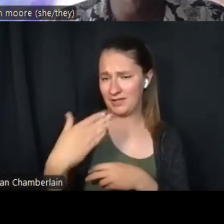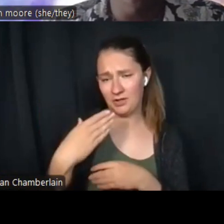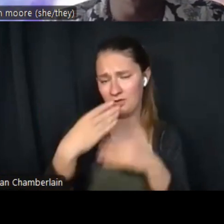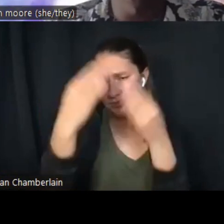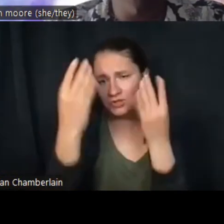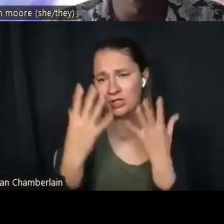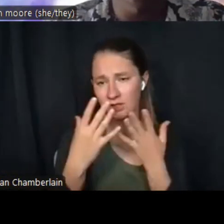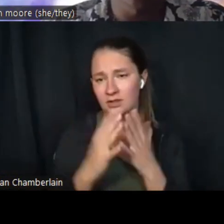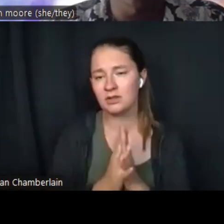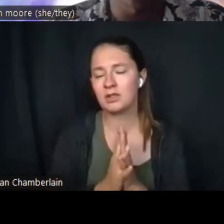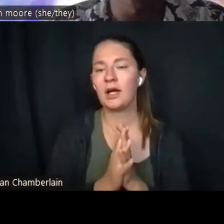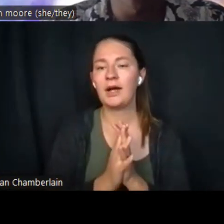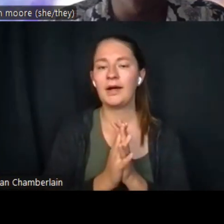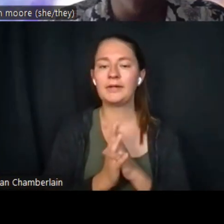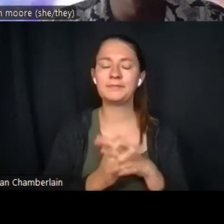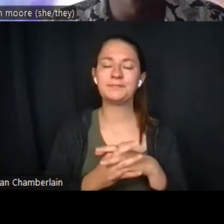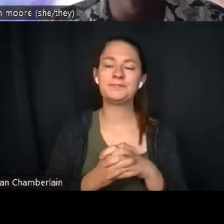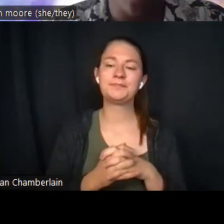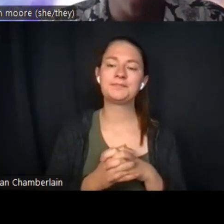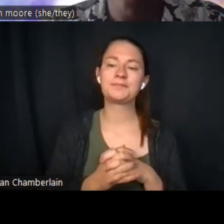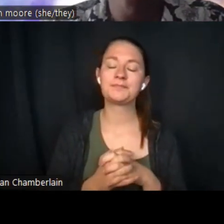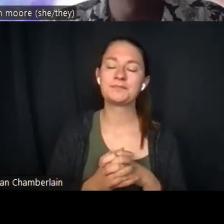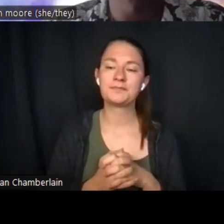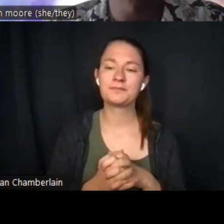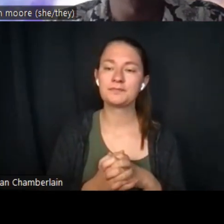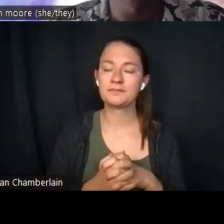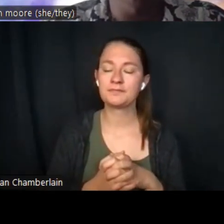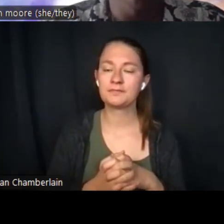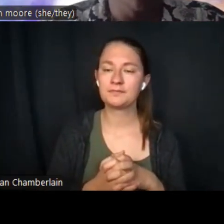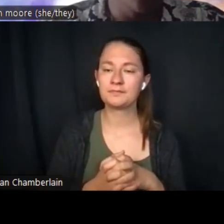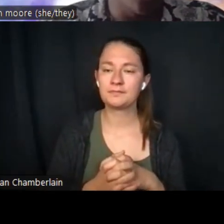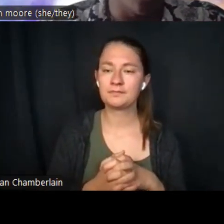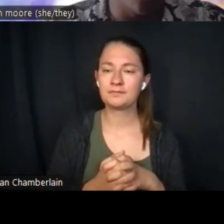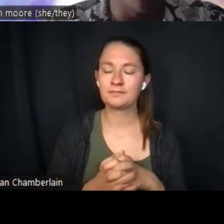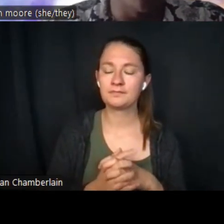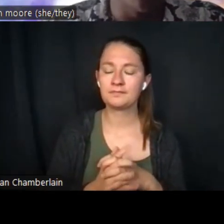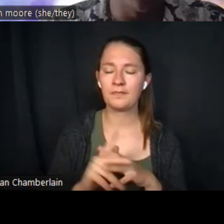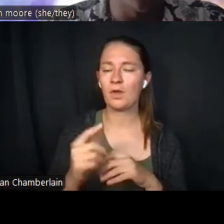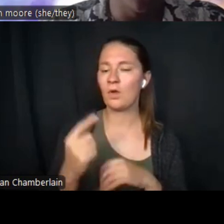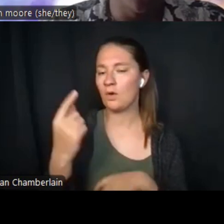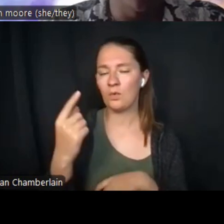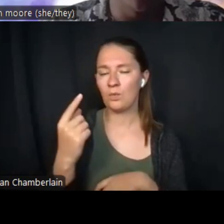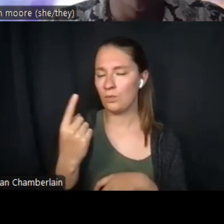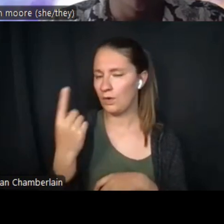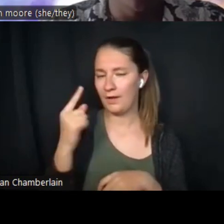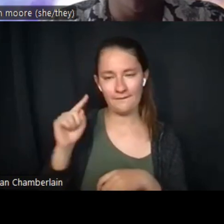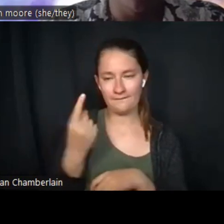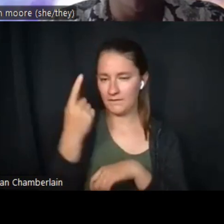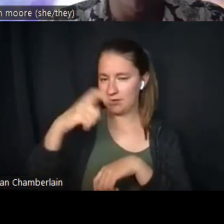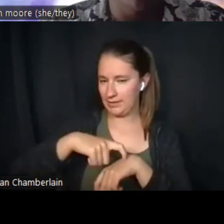I feel like one of the first times that I was called to lead,